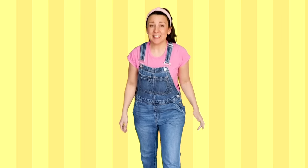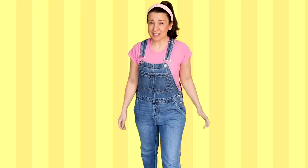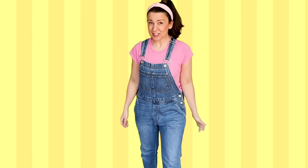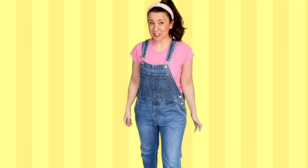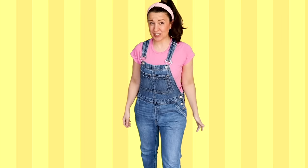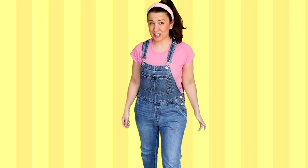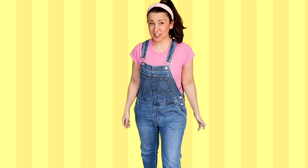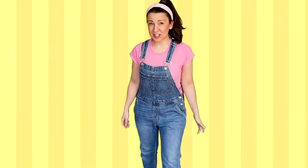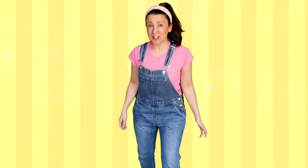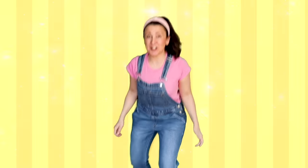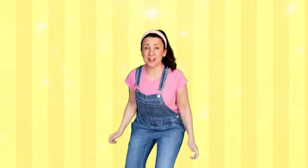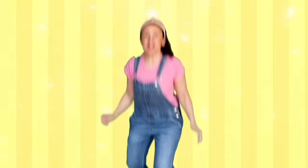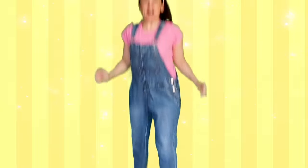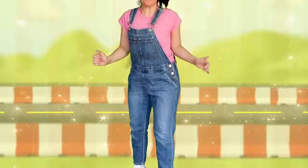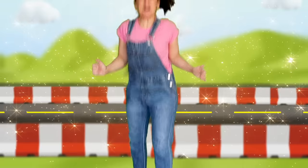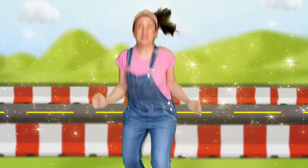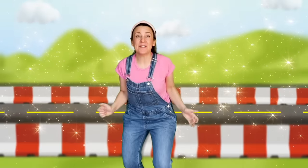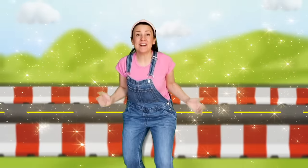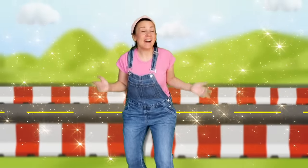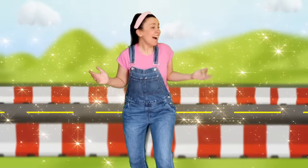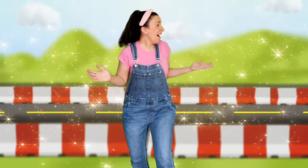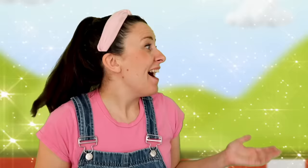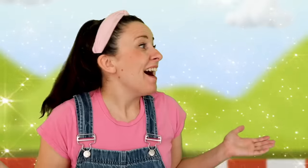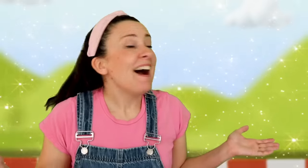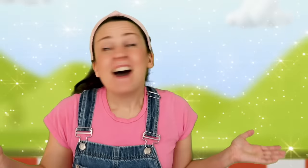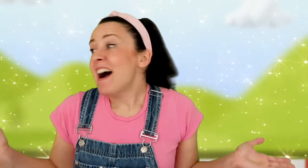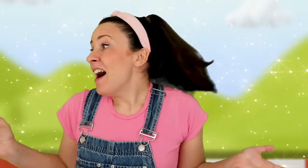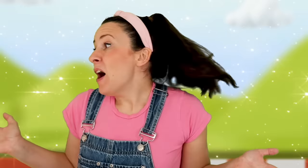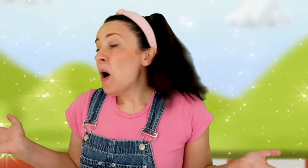set, go!